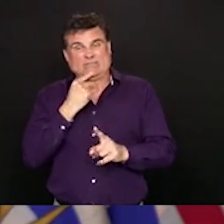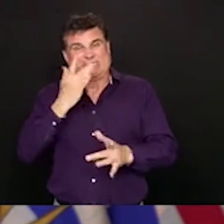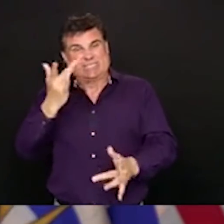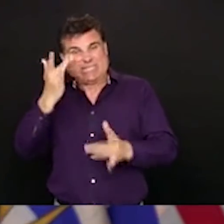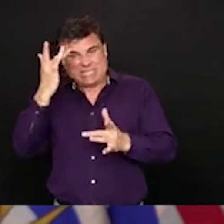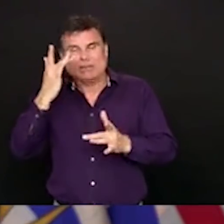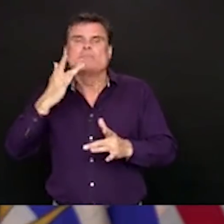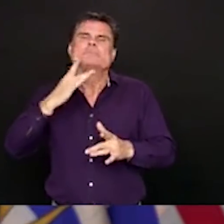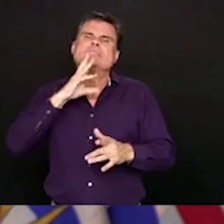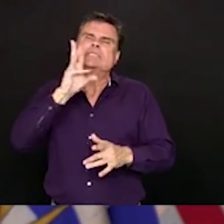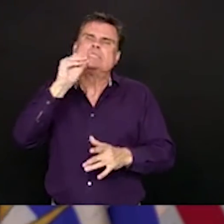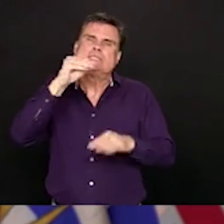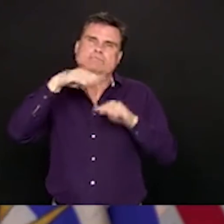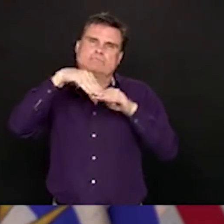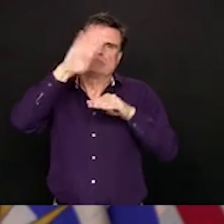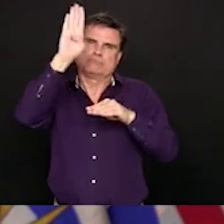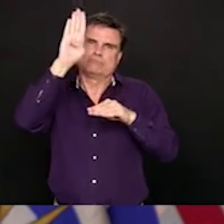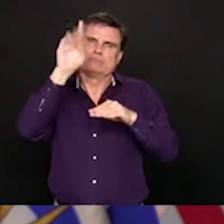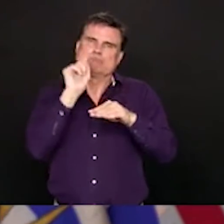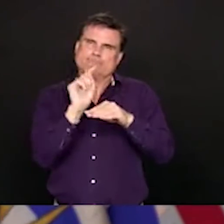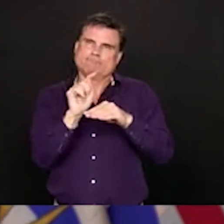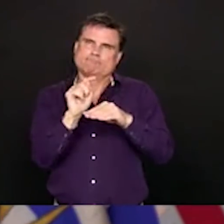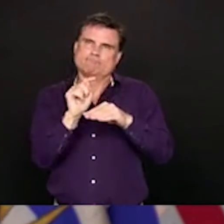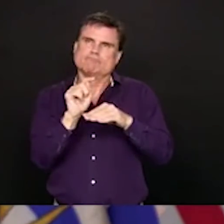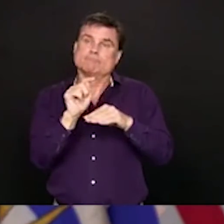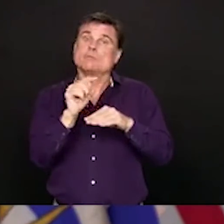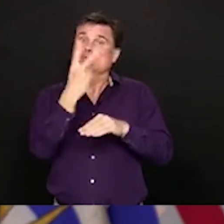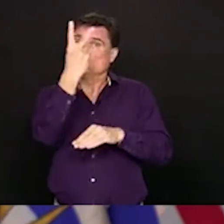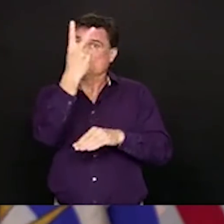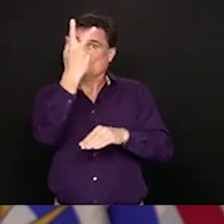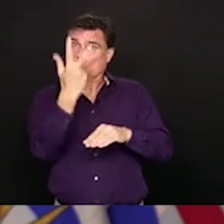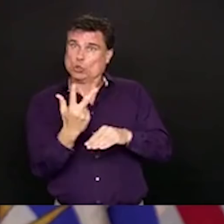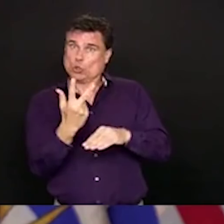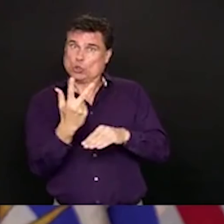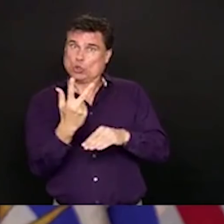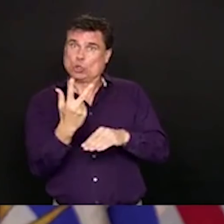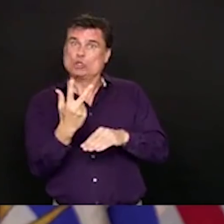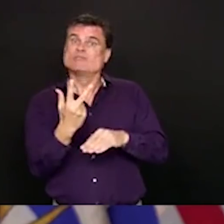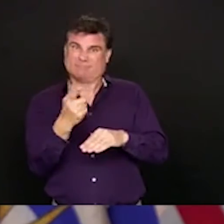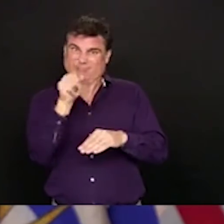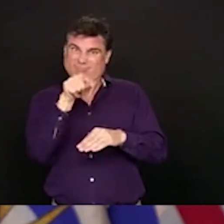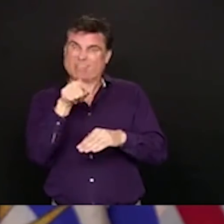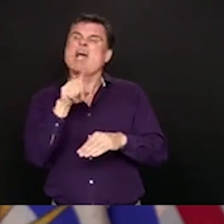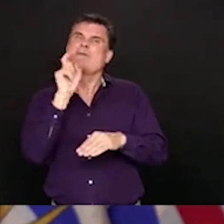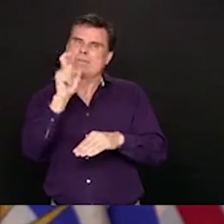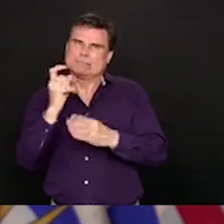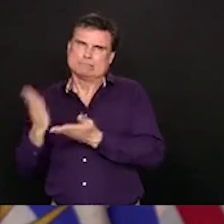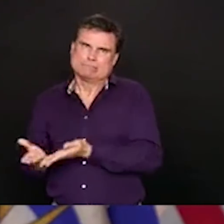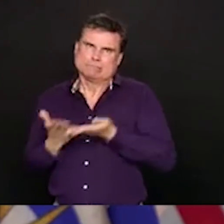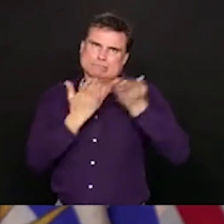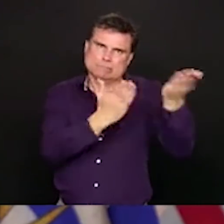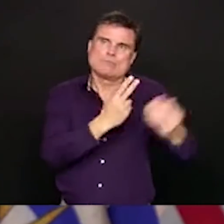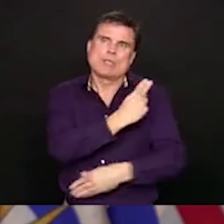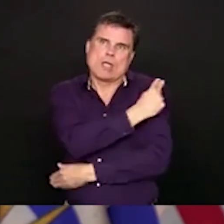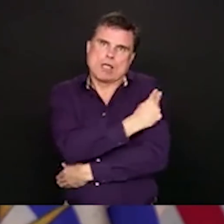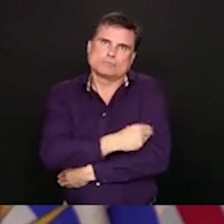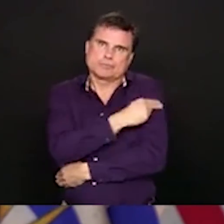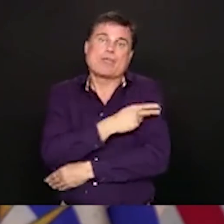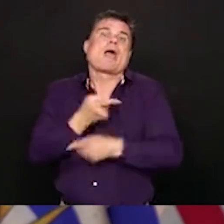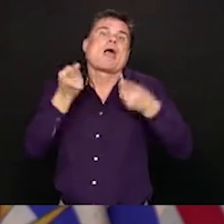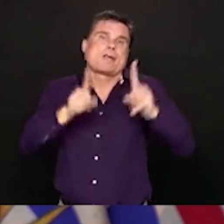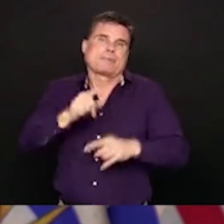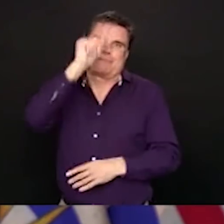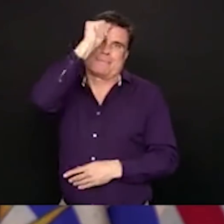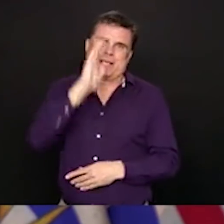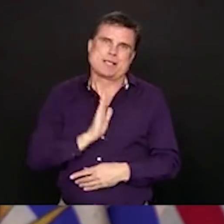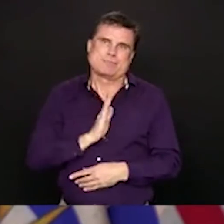is overrepresentation of men compared to women, given our cases were less than half. And in ICU, it's